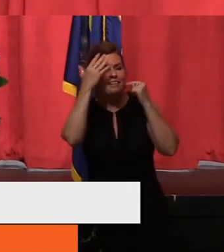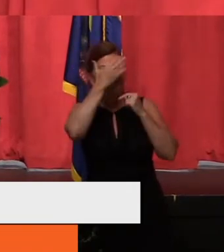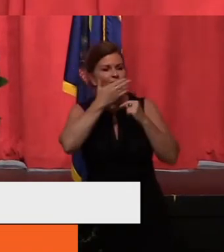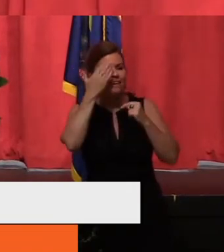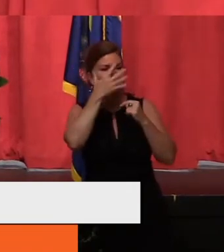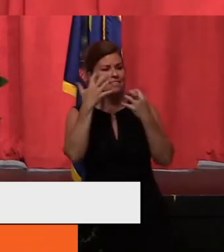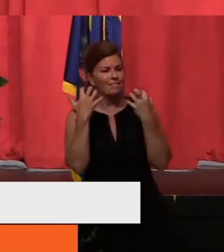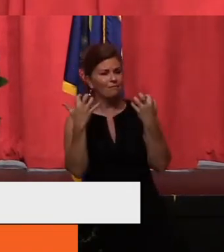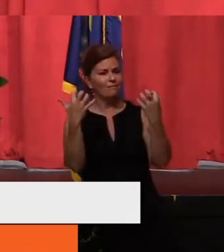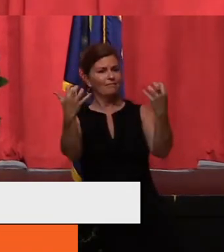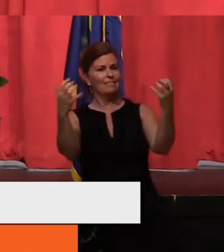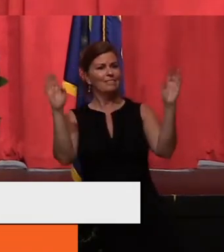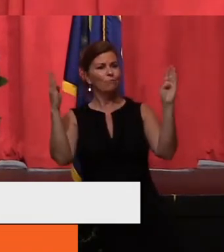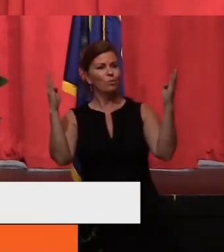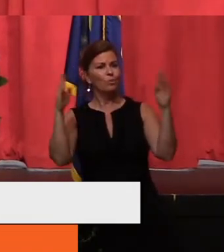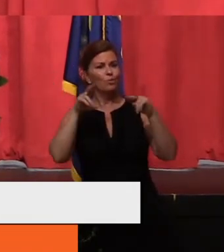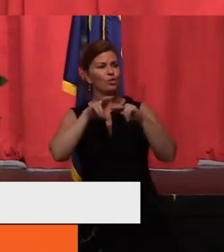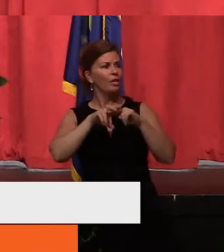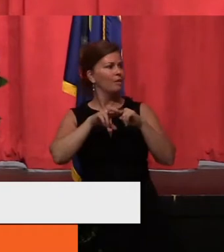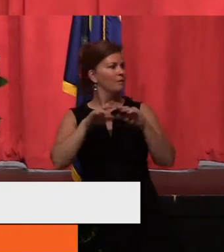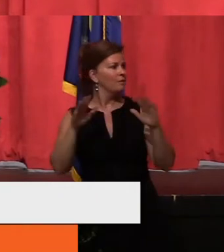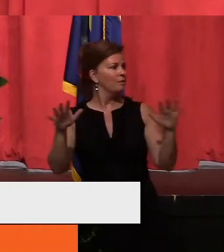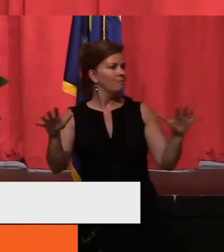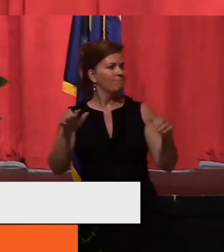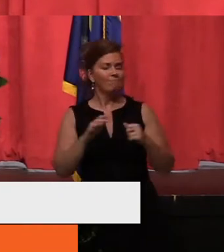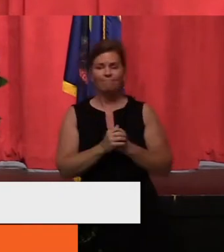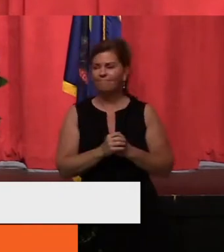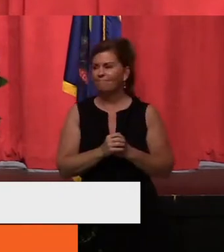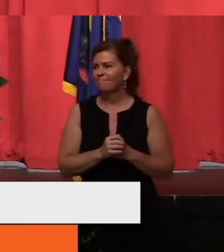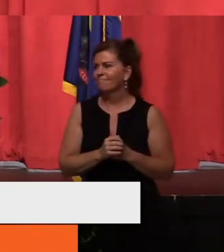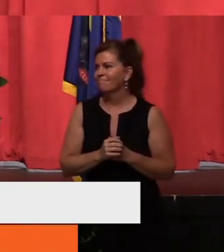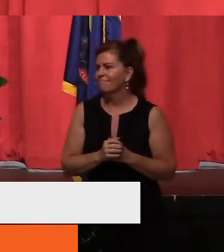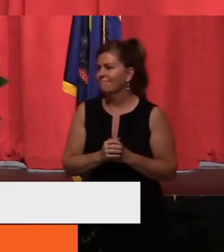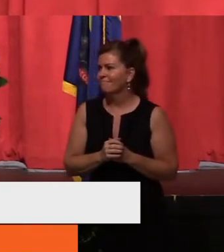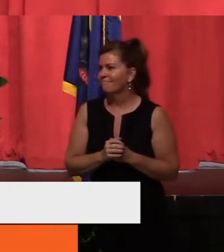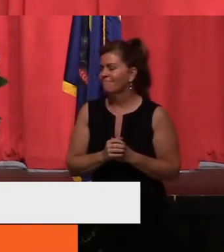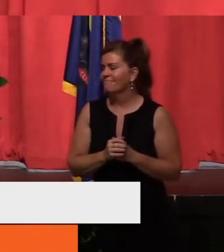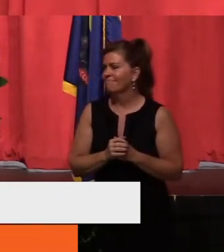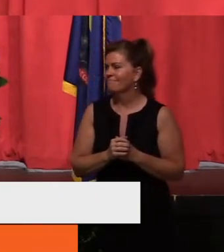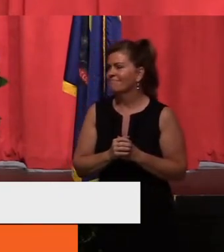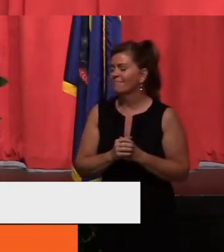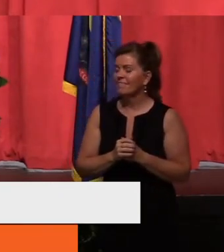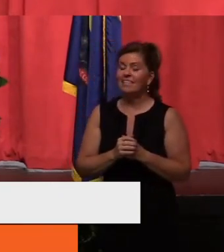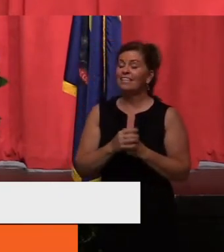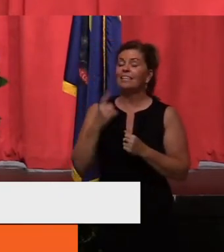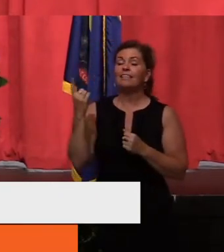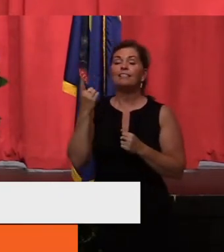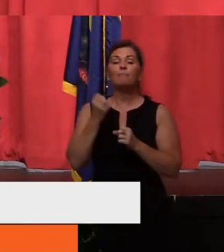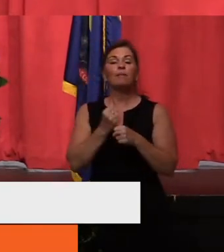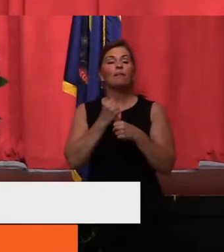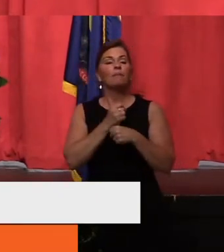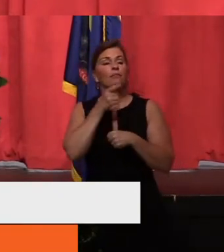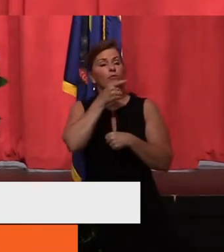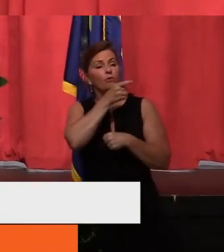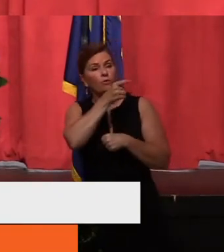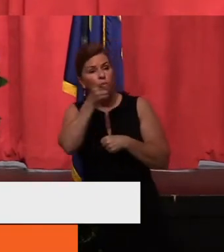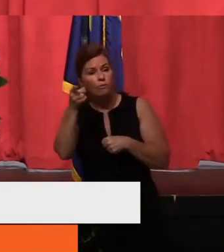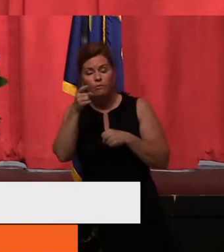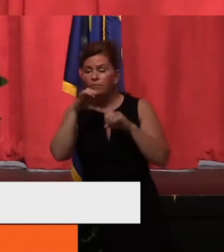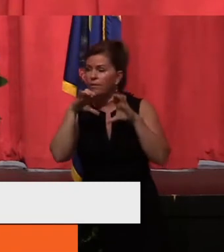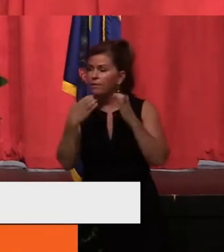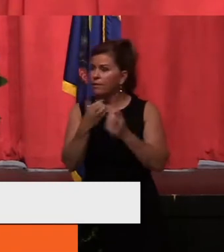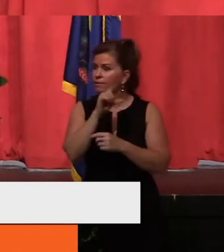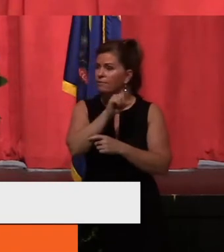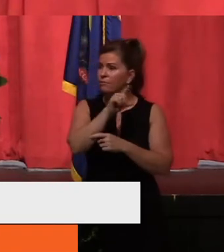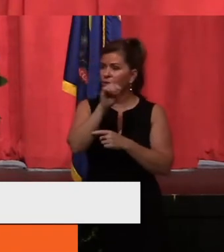where we've all gathered so many times before. An element that makes you, class of 2020, unique